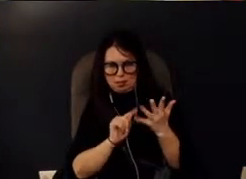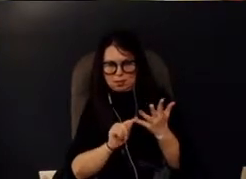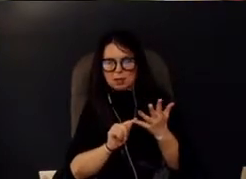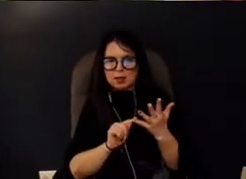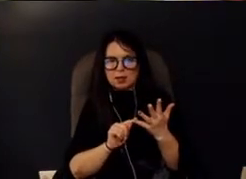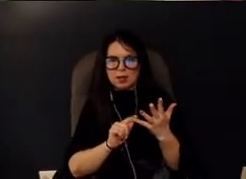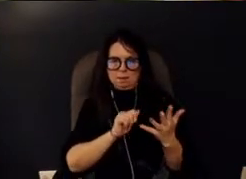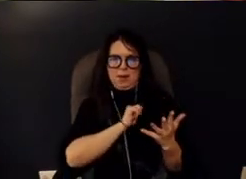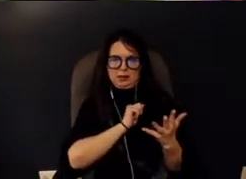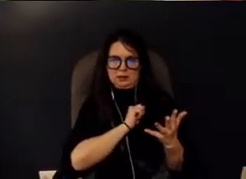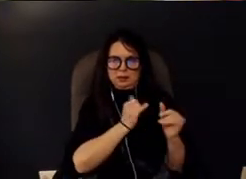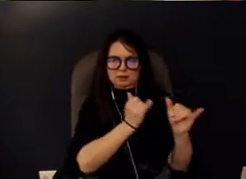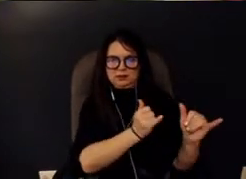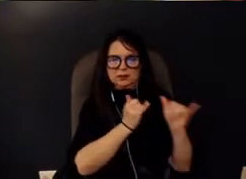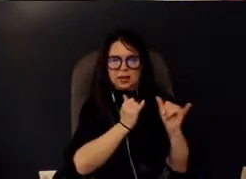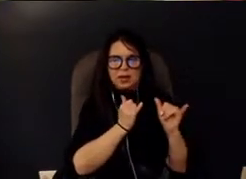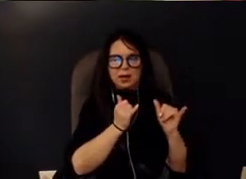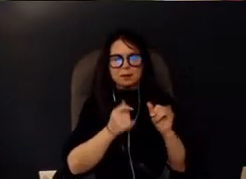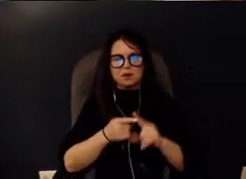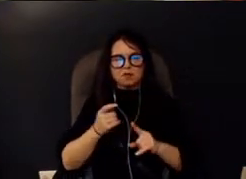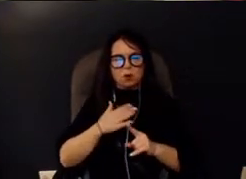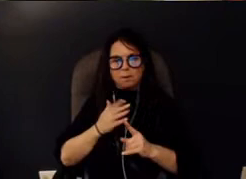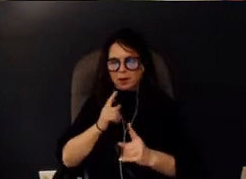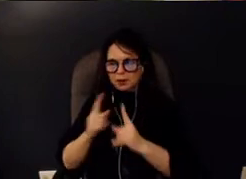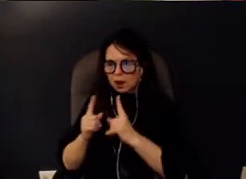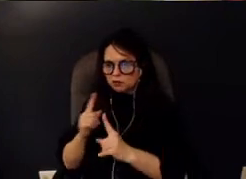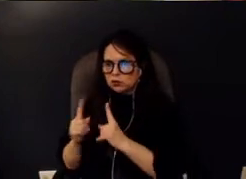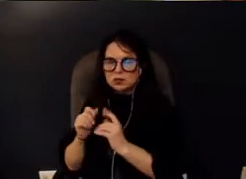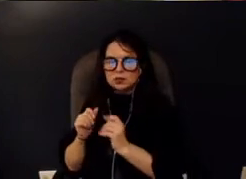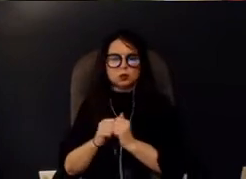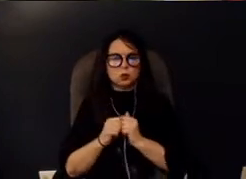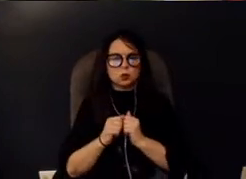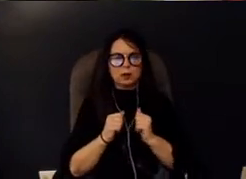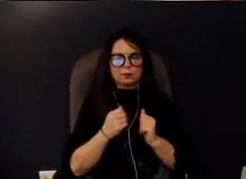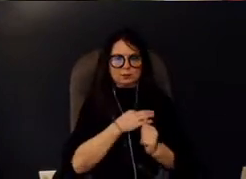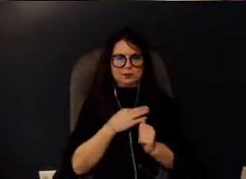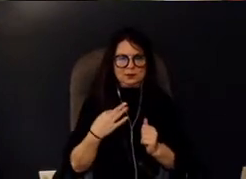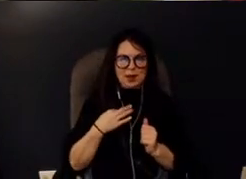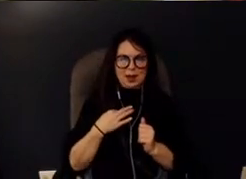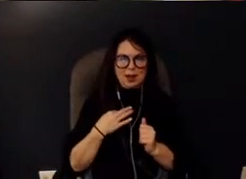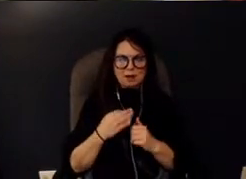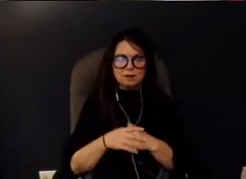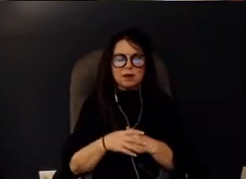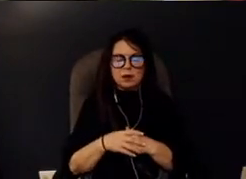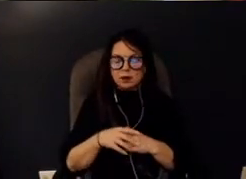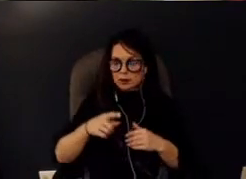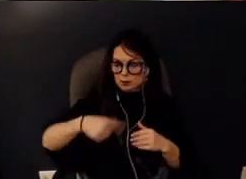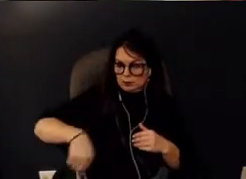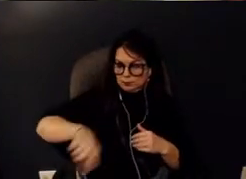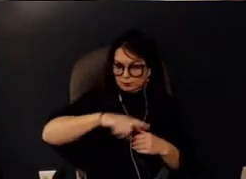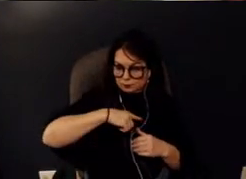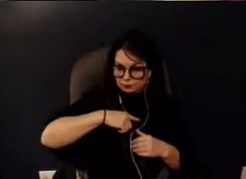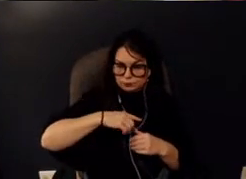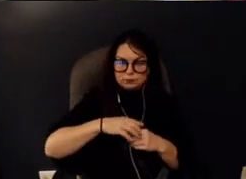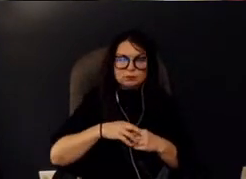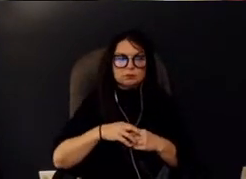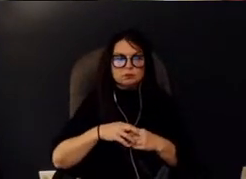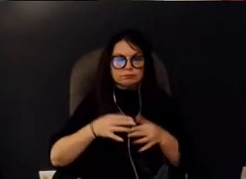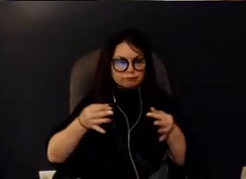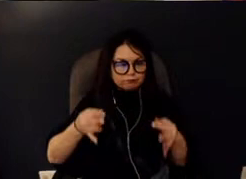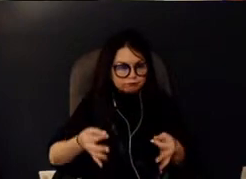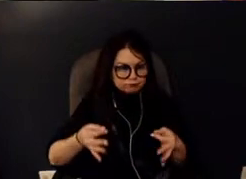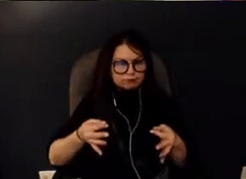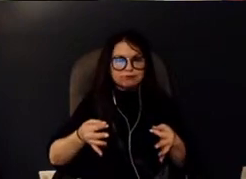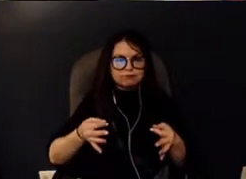today. I just think that, you know, if we as a council give direction alongside with the mayor, give direction to